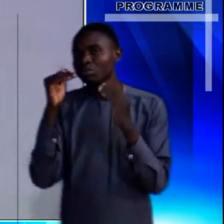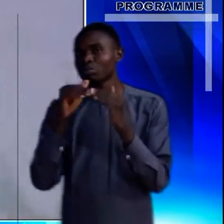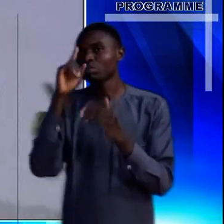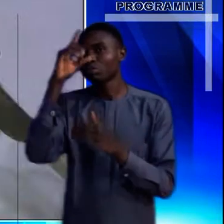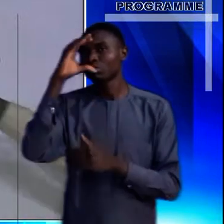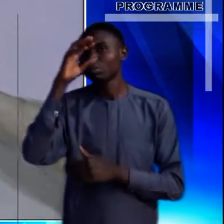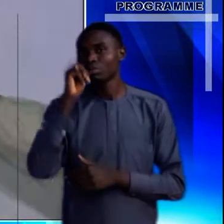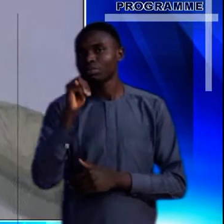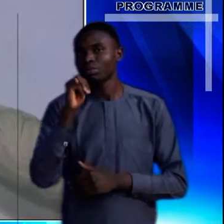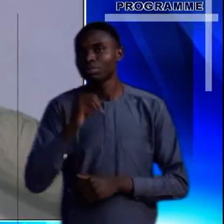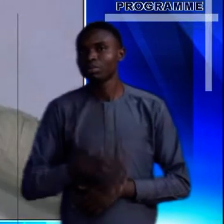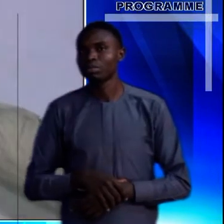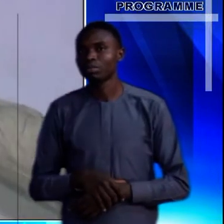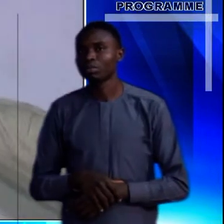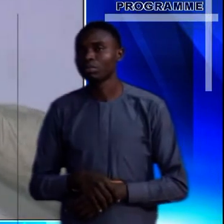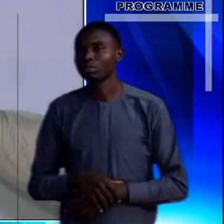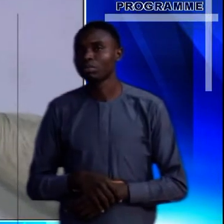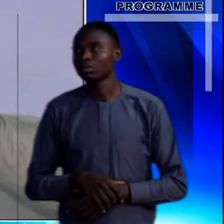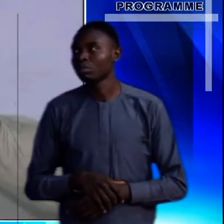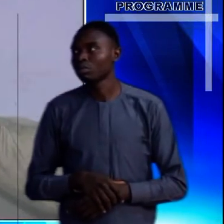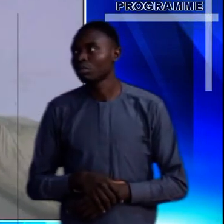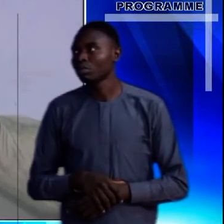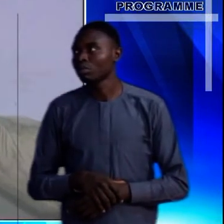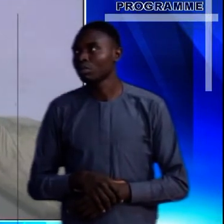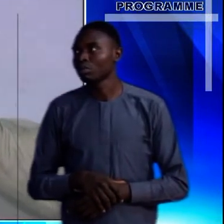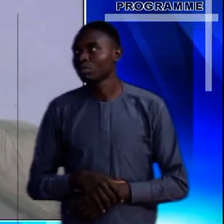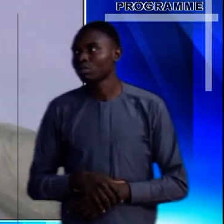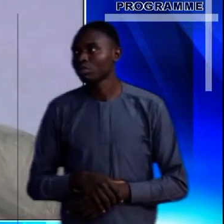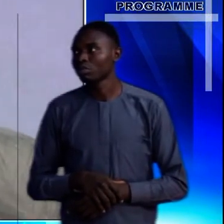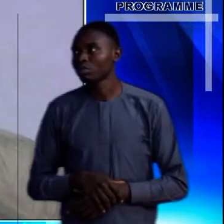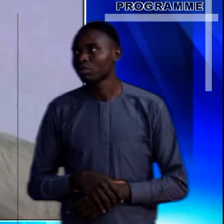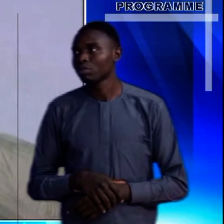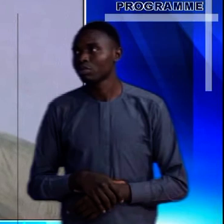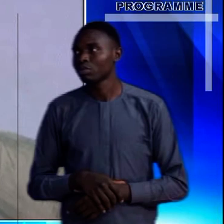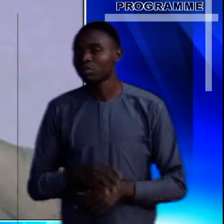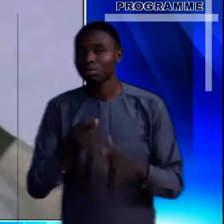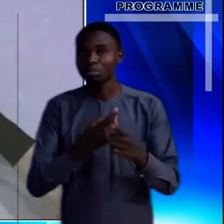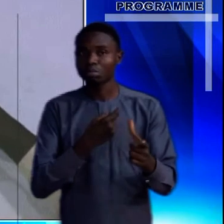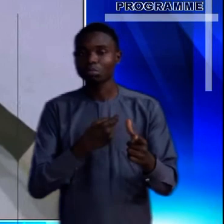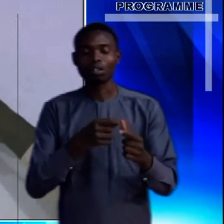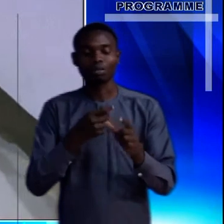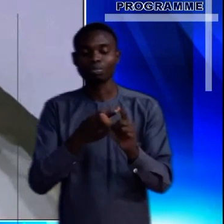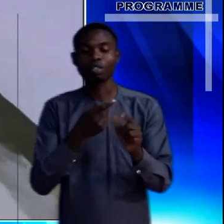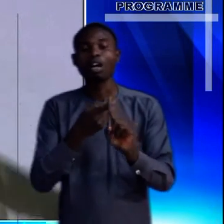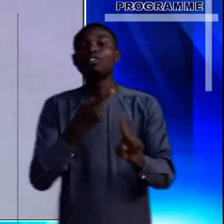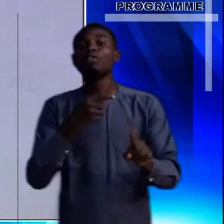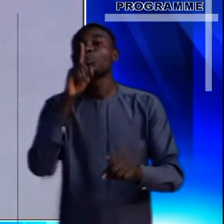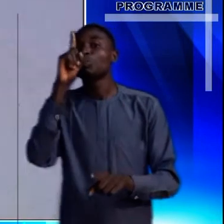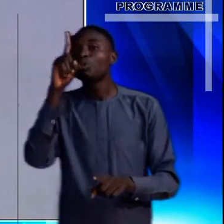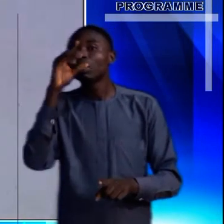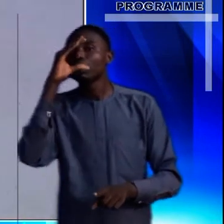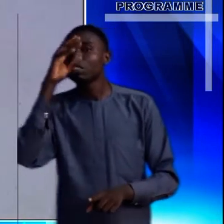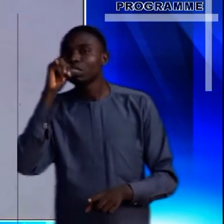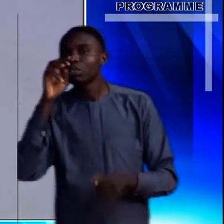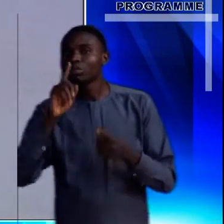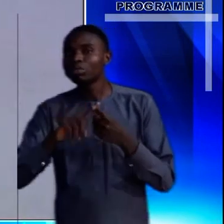centimeter. From 10 centimeters, from 1 to 10 centimeters give us 1